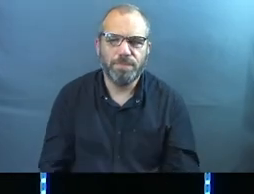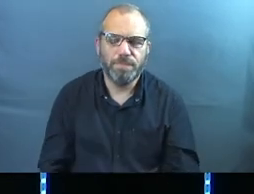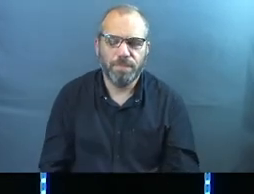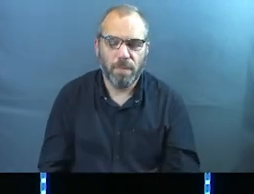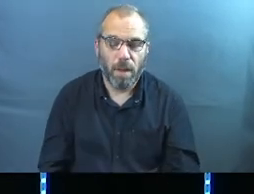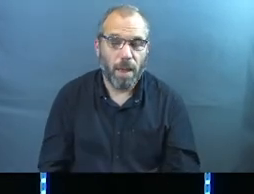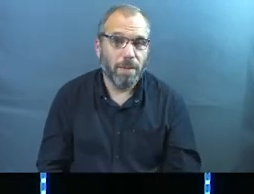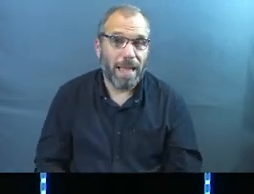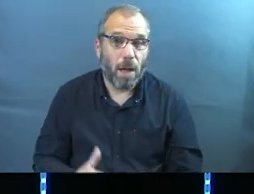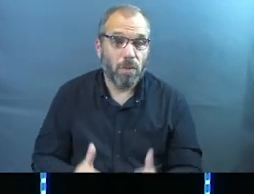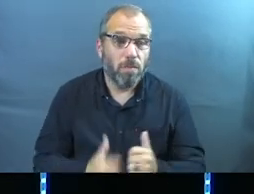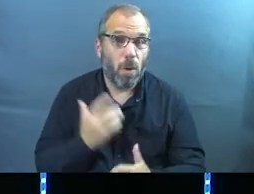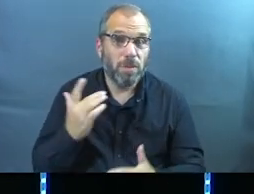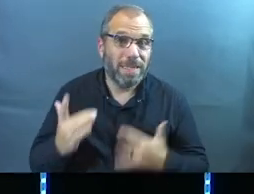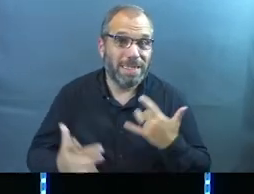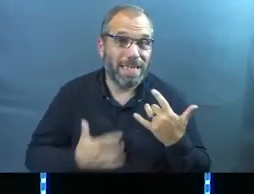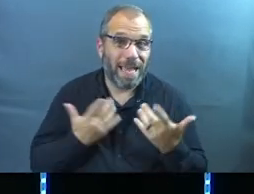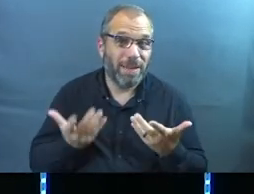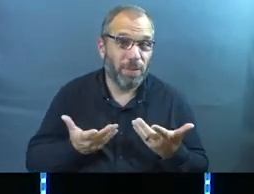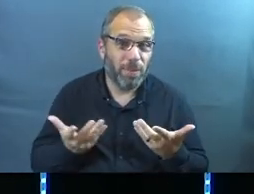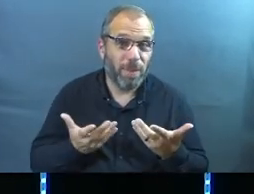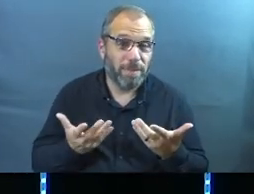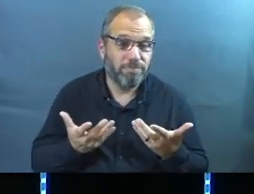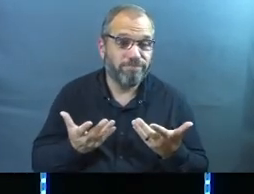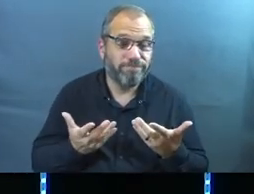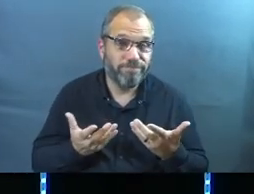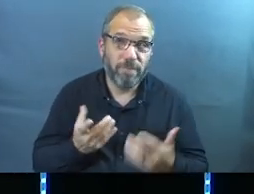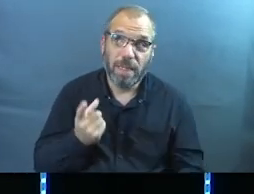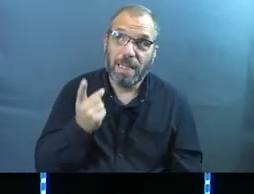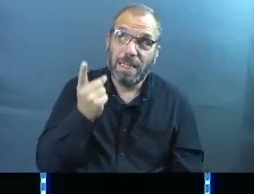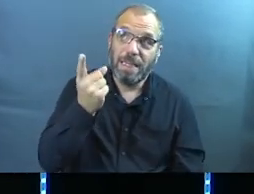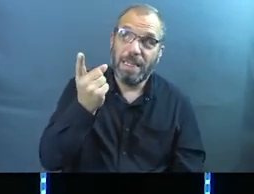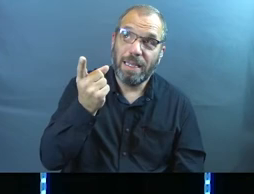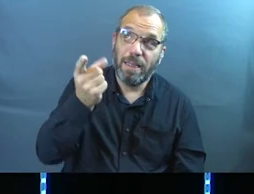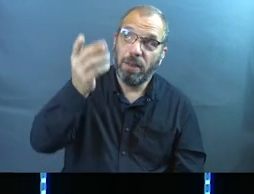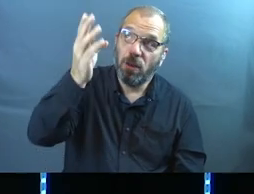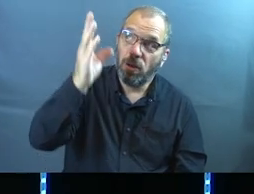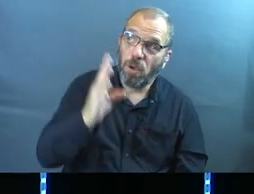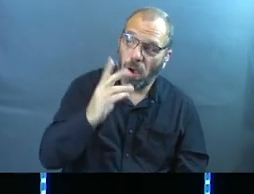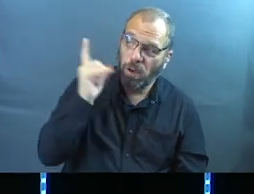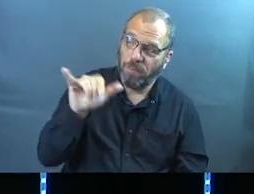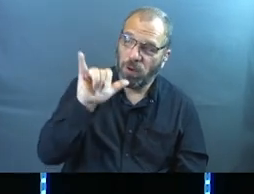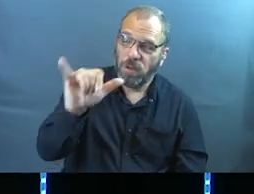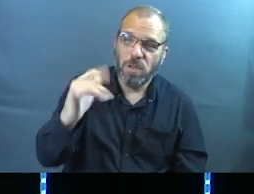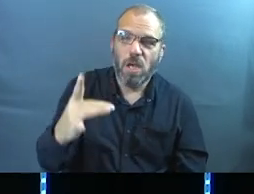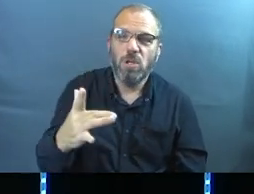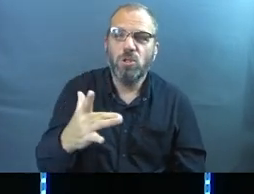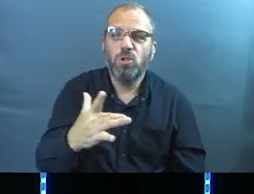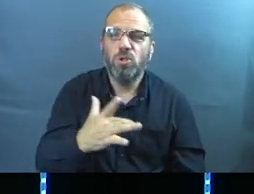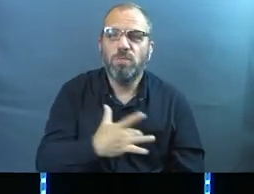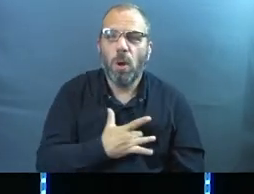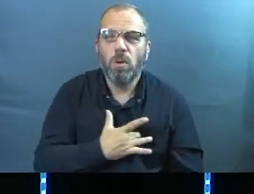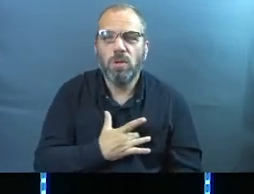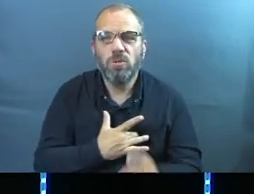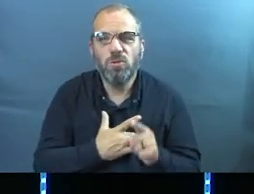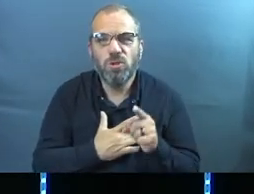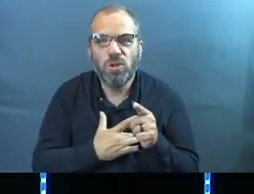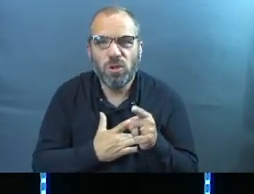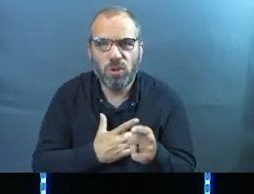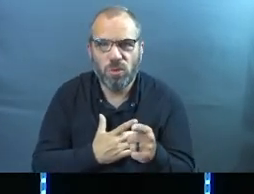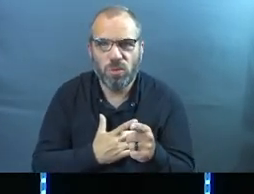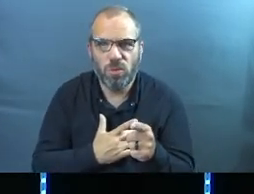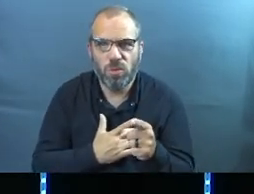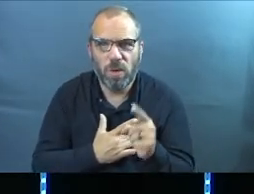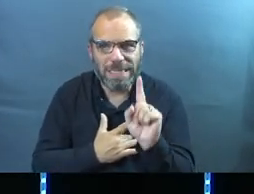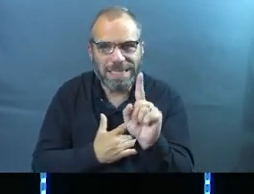And the most exciting thing is that the infinite God of the universe spoke to you, and he had something just